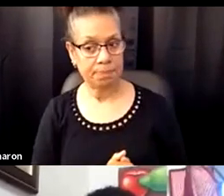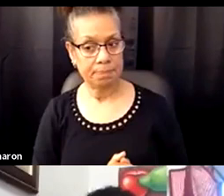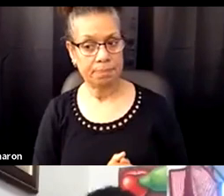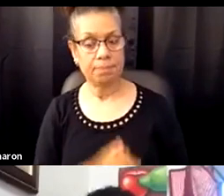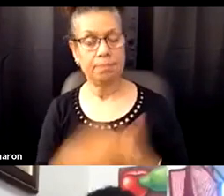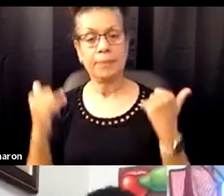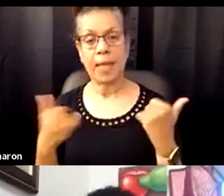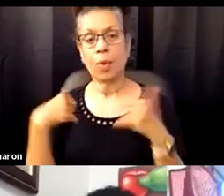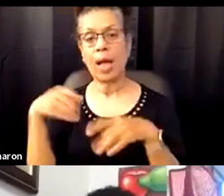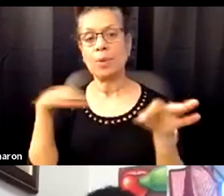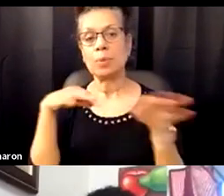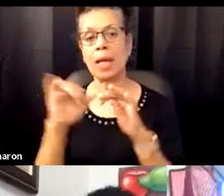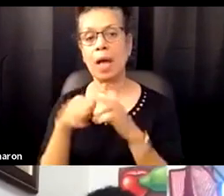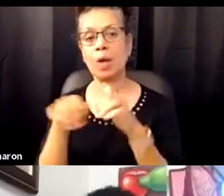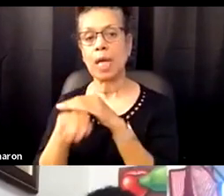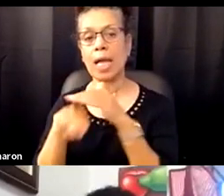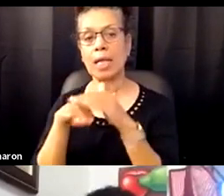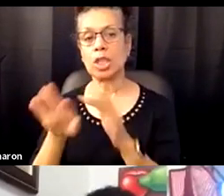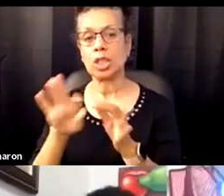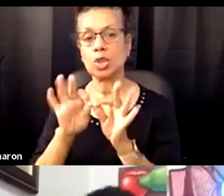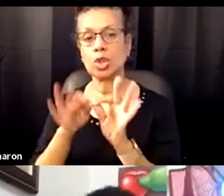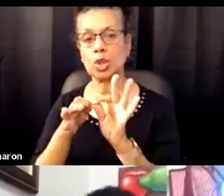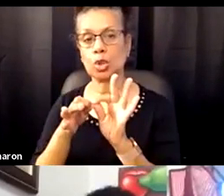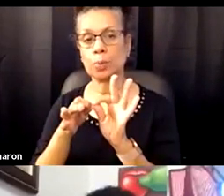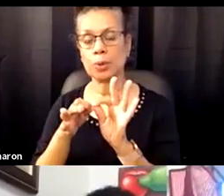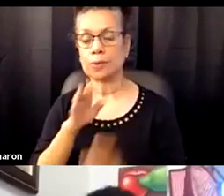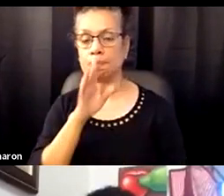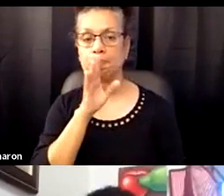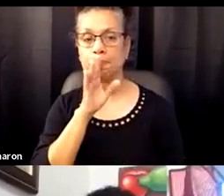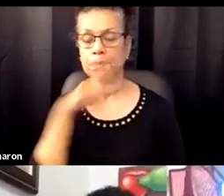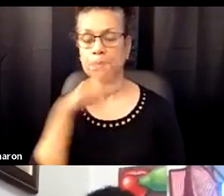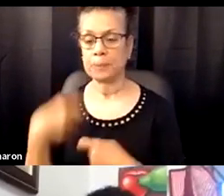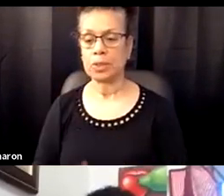proceed to explain how to access the interpretation future in spanish